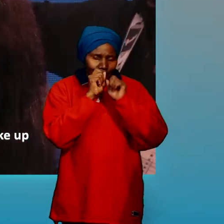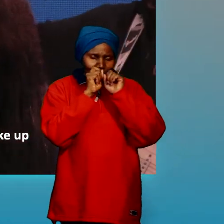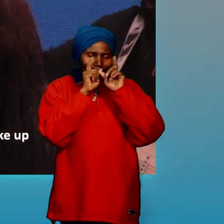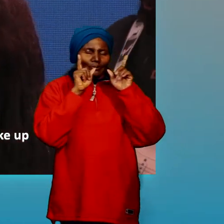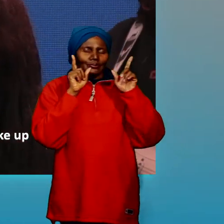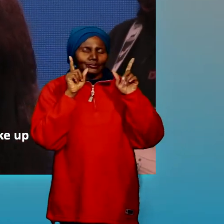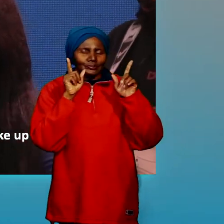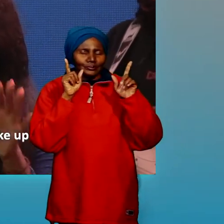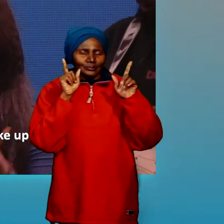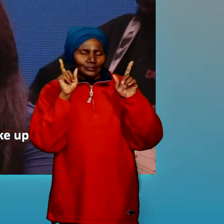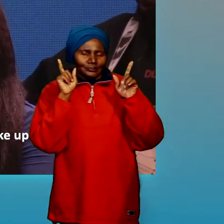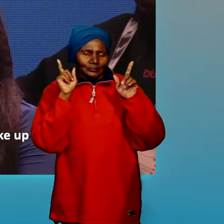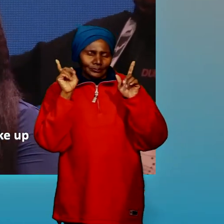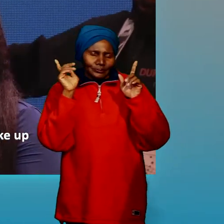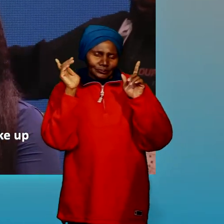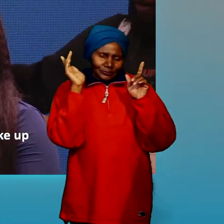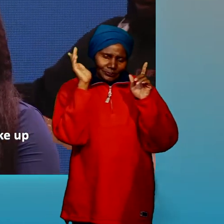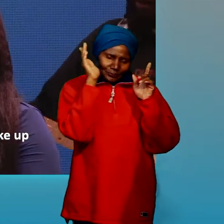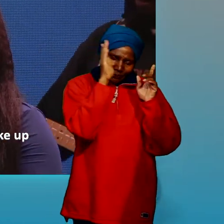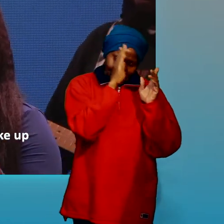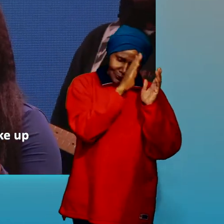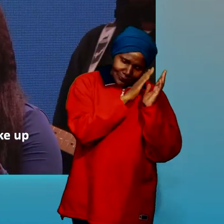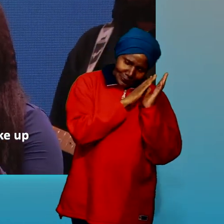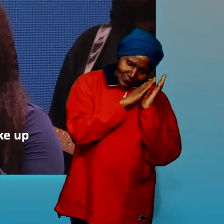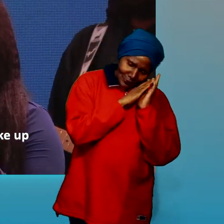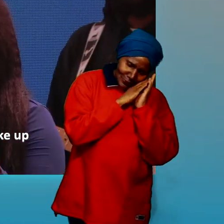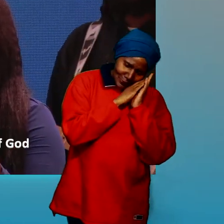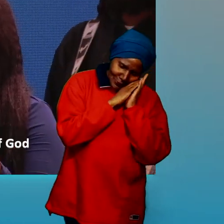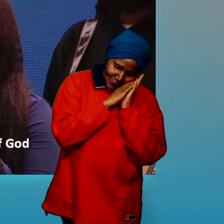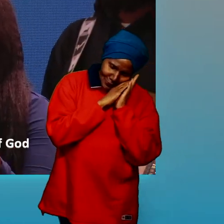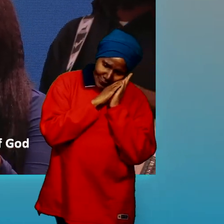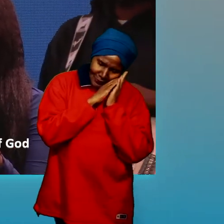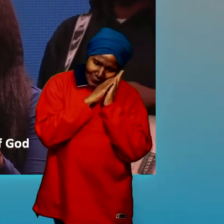up until I lay my